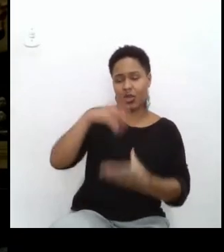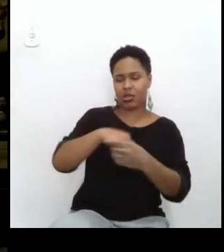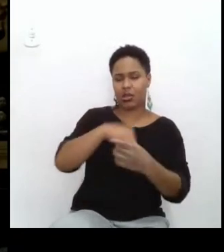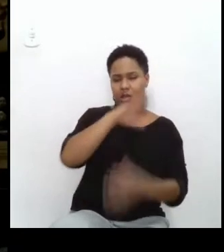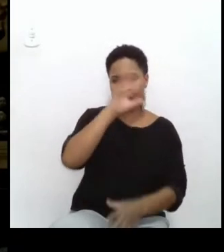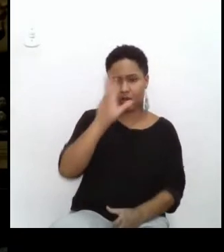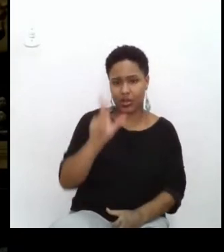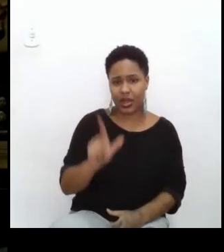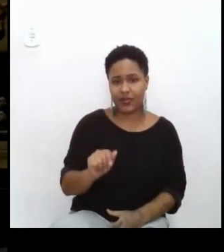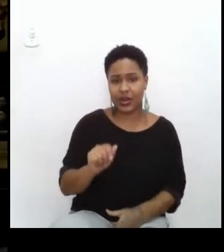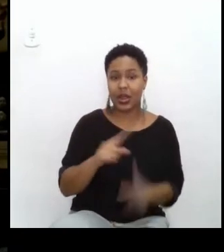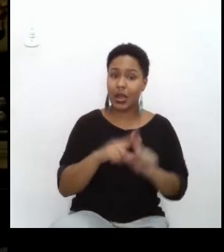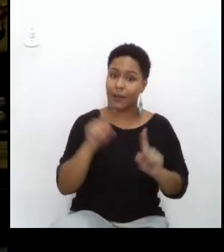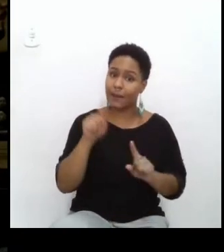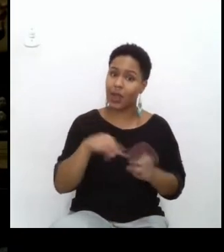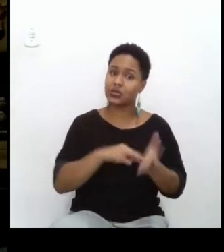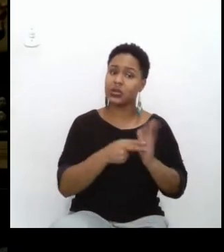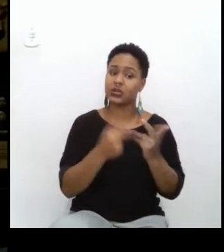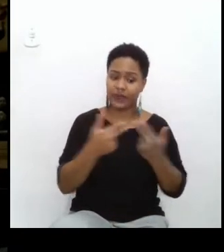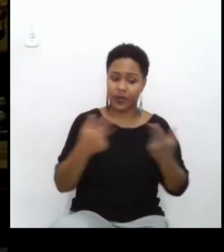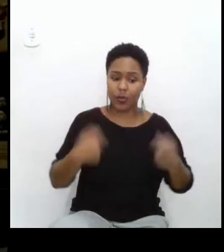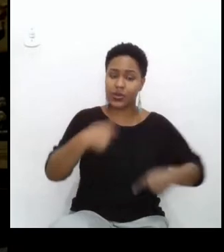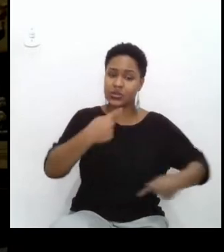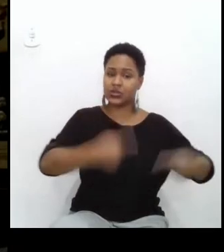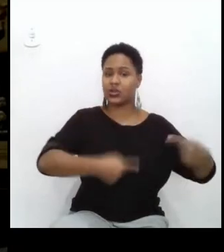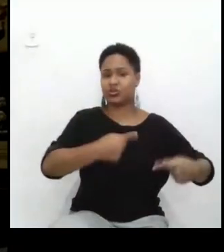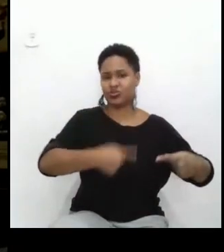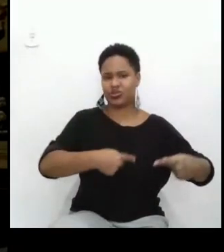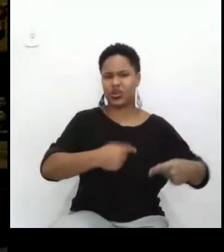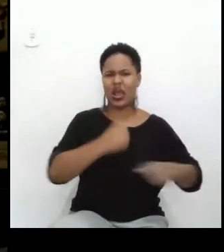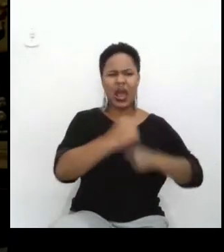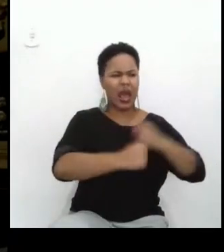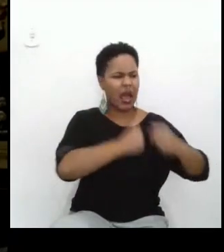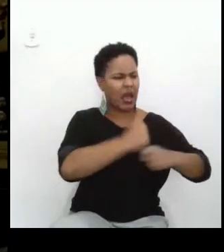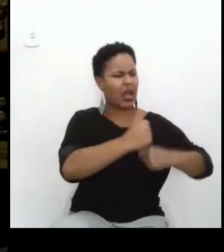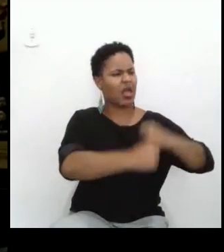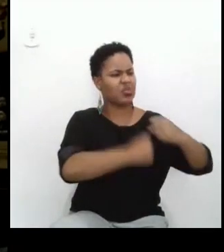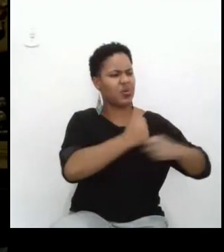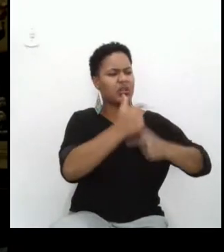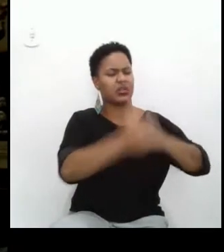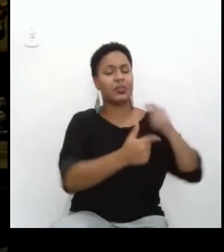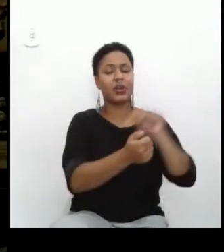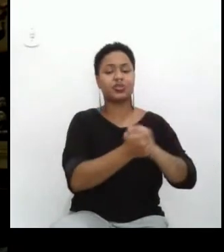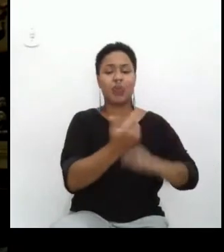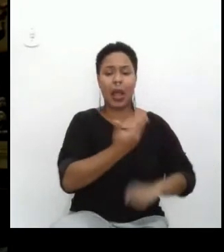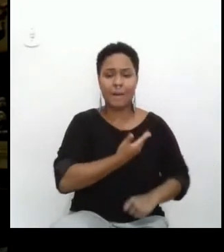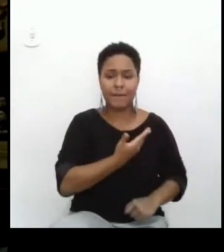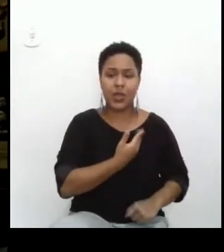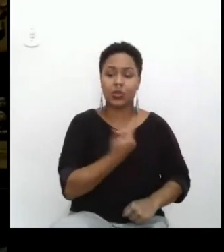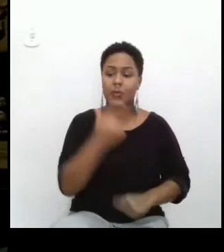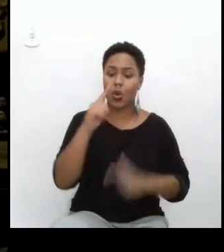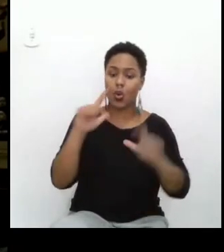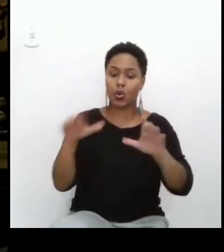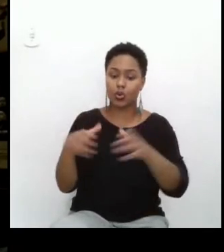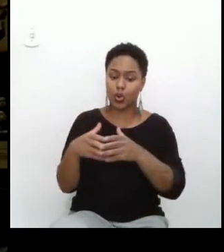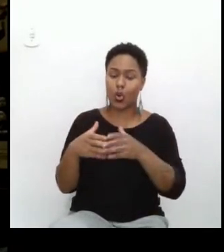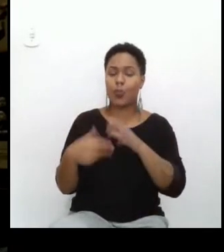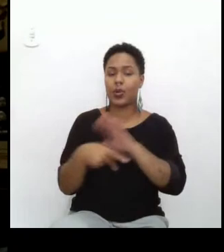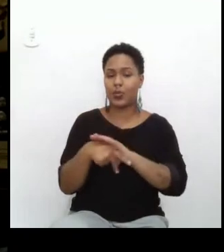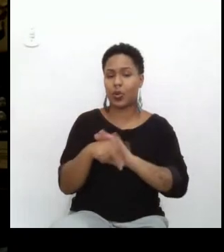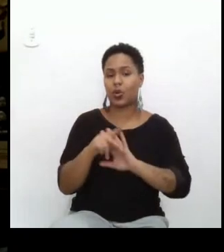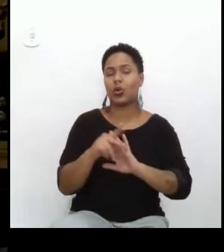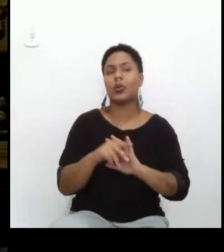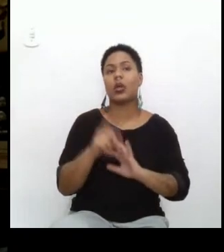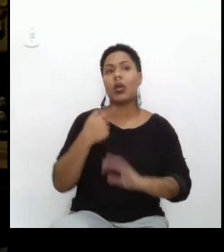with my friend my all the members of the community are analyzed the dynastic Minecraft Kingdom